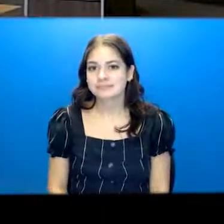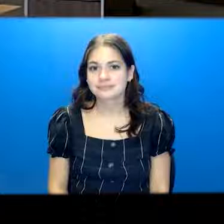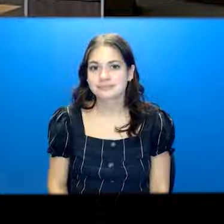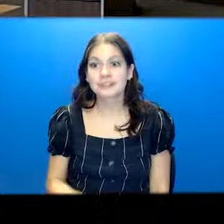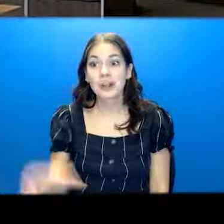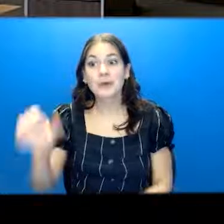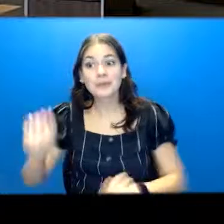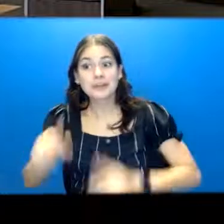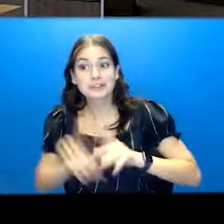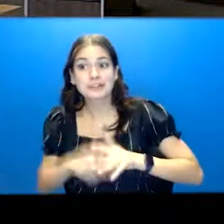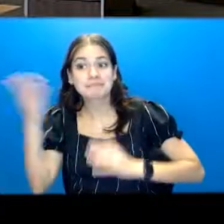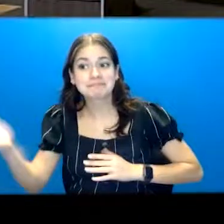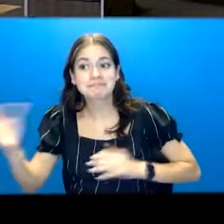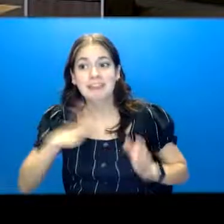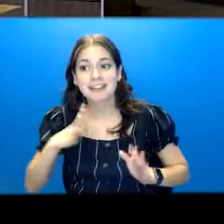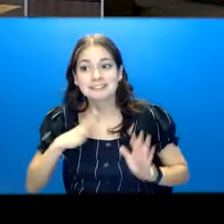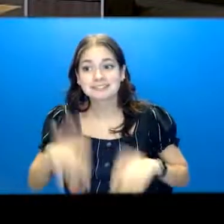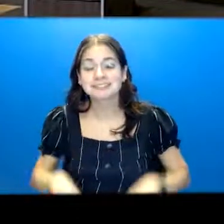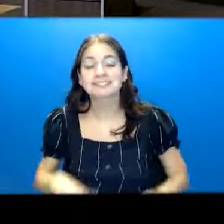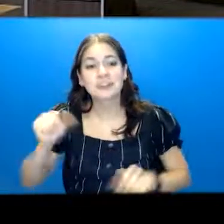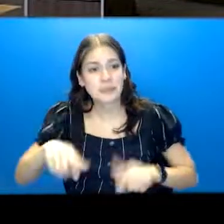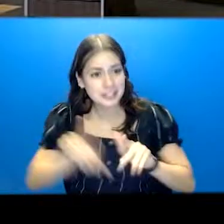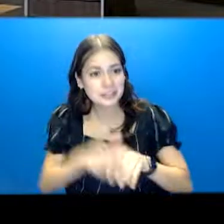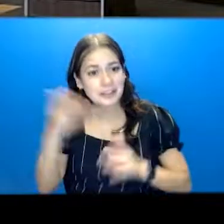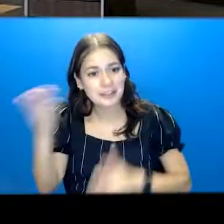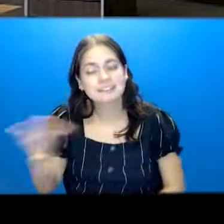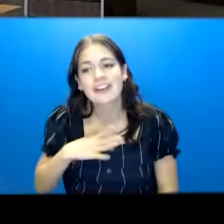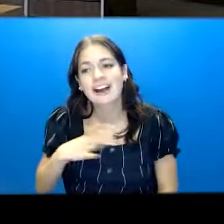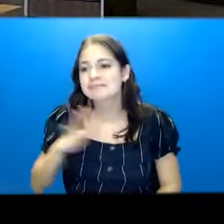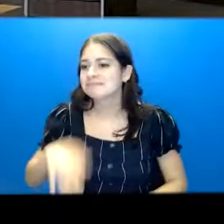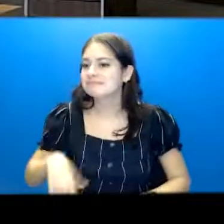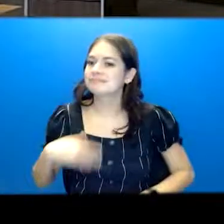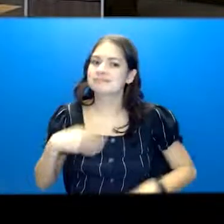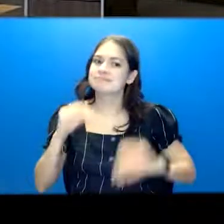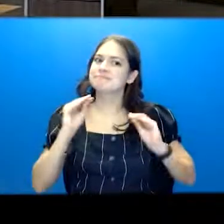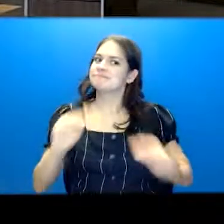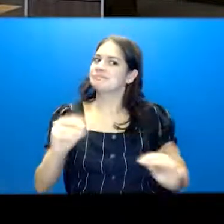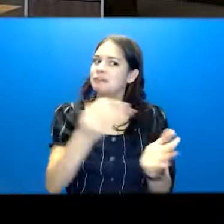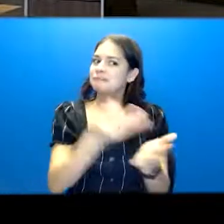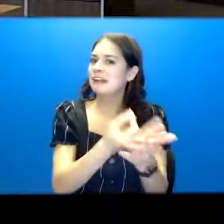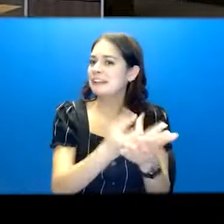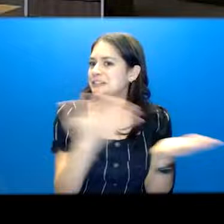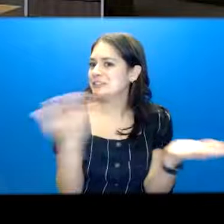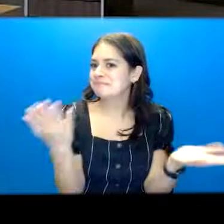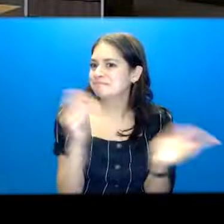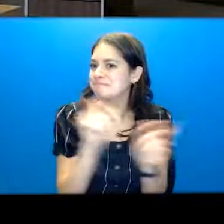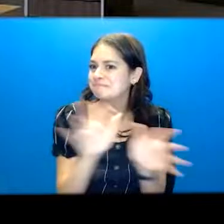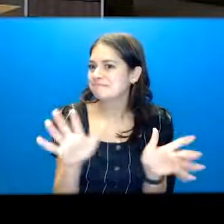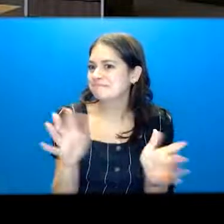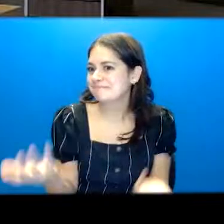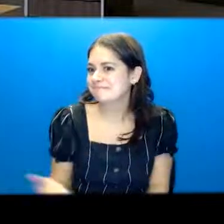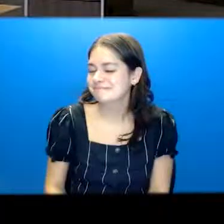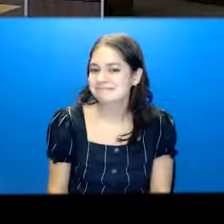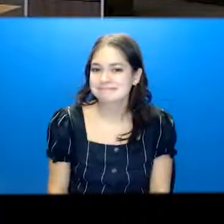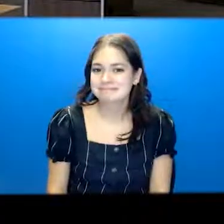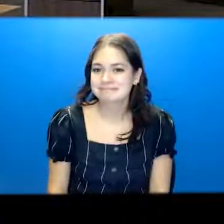oh, we can start right there. Yeah, we can start right there. I have no financial disclosures.